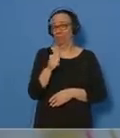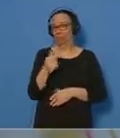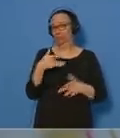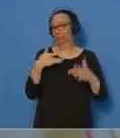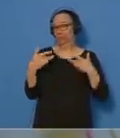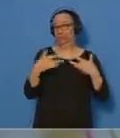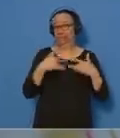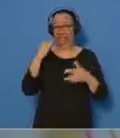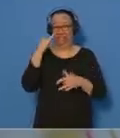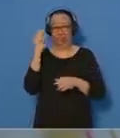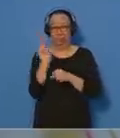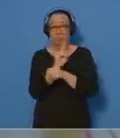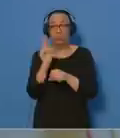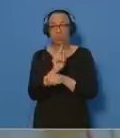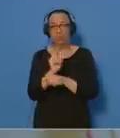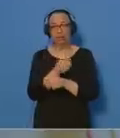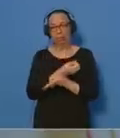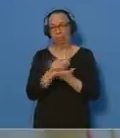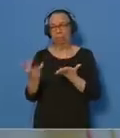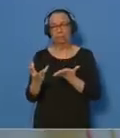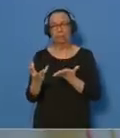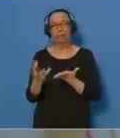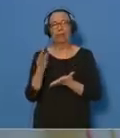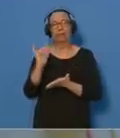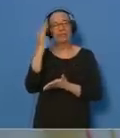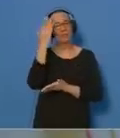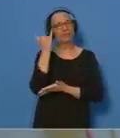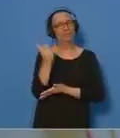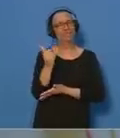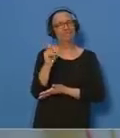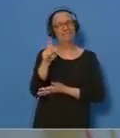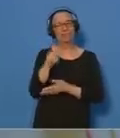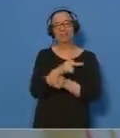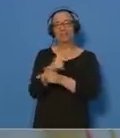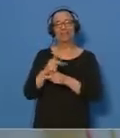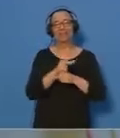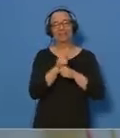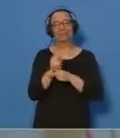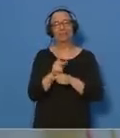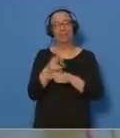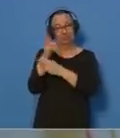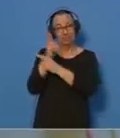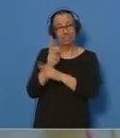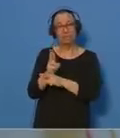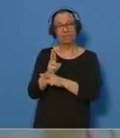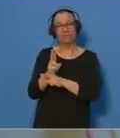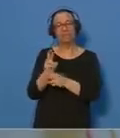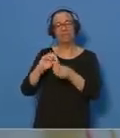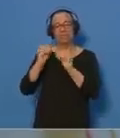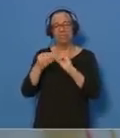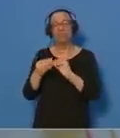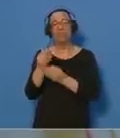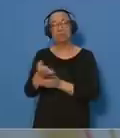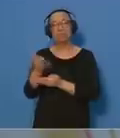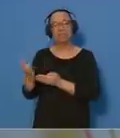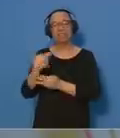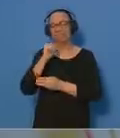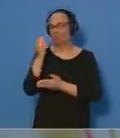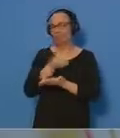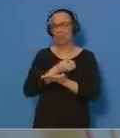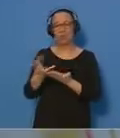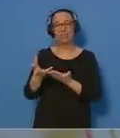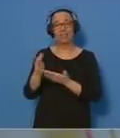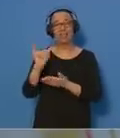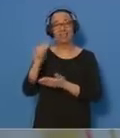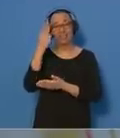if we utilize them and waste them, which is why we're obviously have to be very careful with respect to the extent of the supplies and not wasting them, hence the